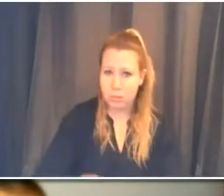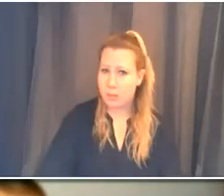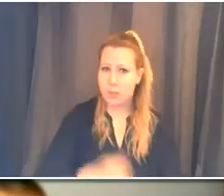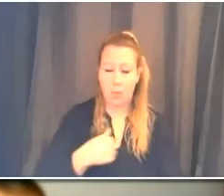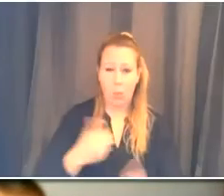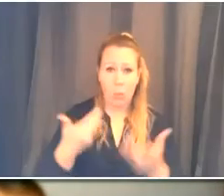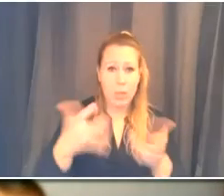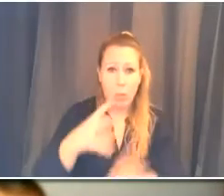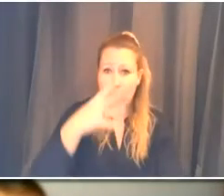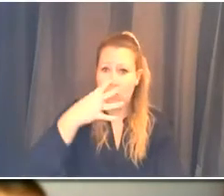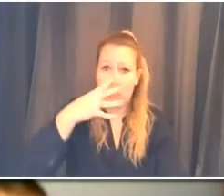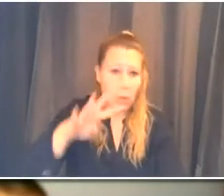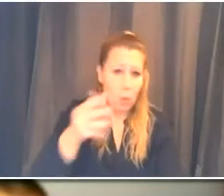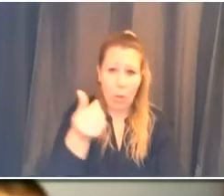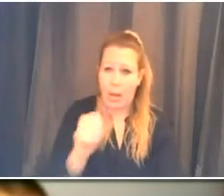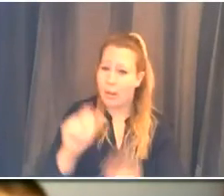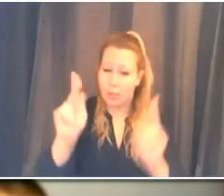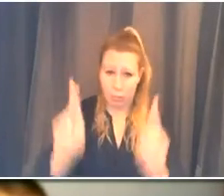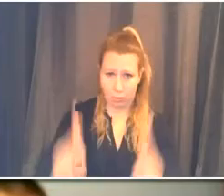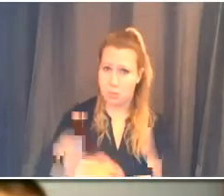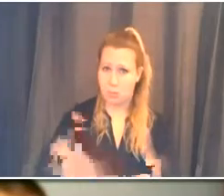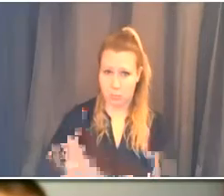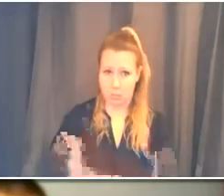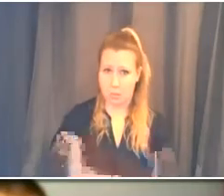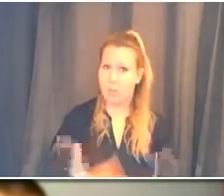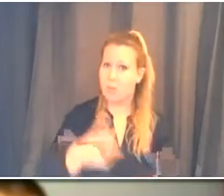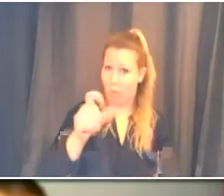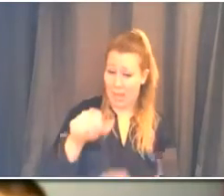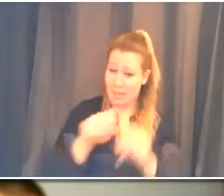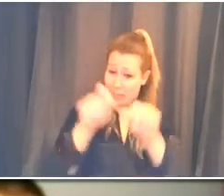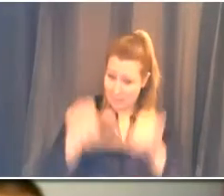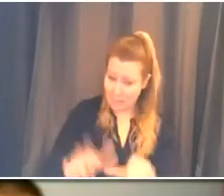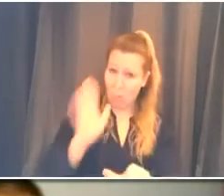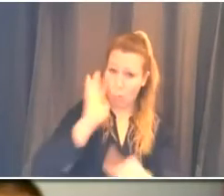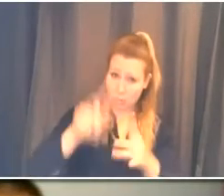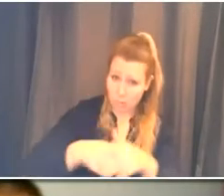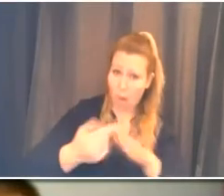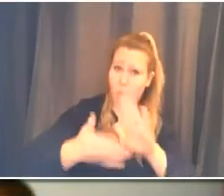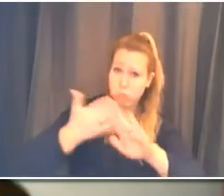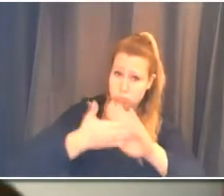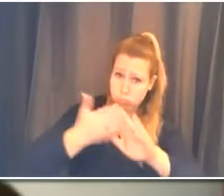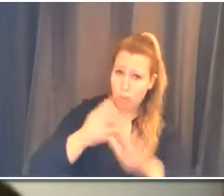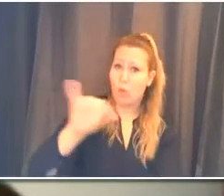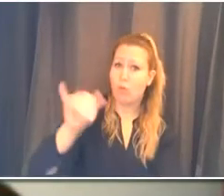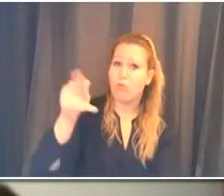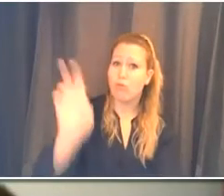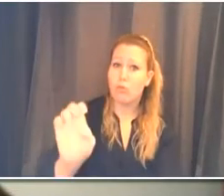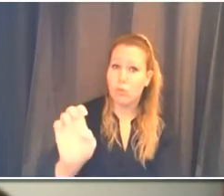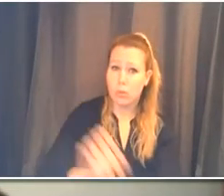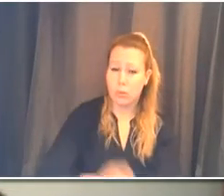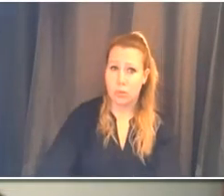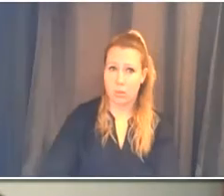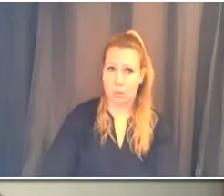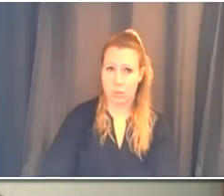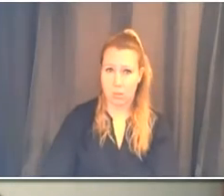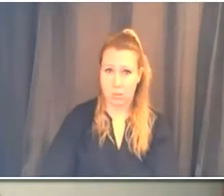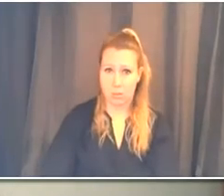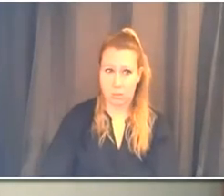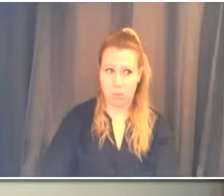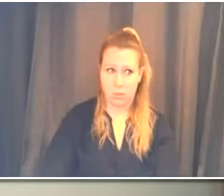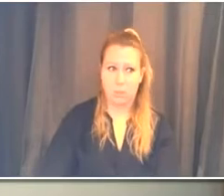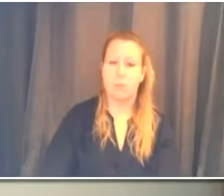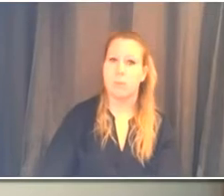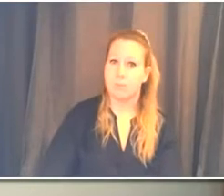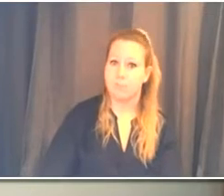them during this whole pandemic they got a phone call by the cvap and by the dvos so there was followup